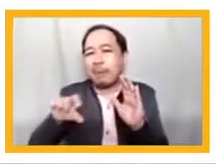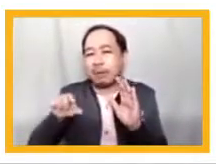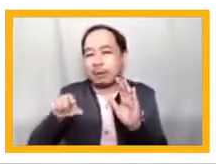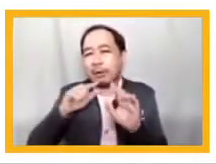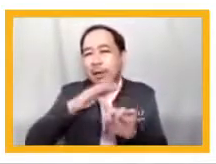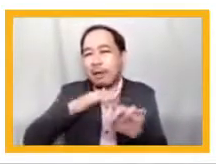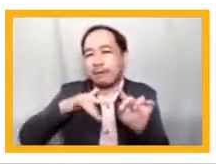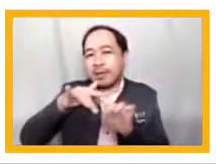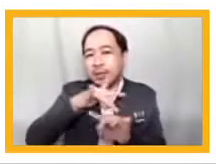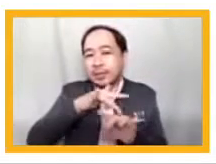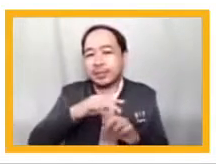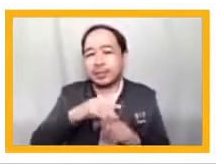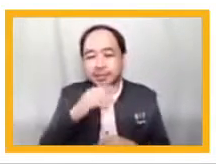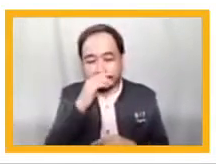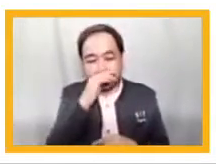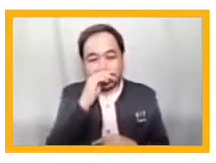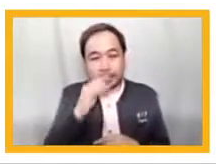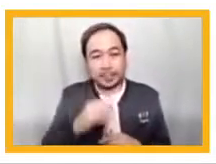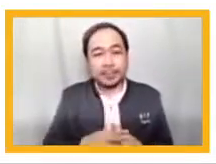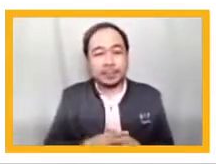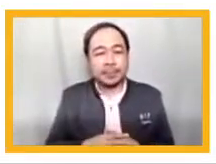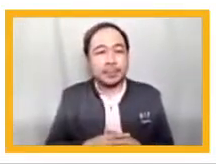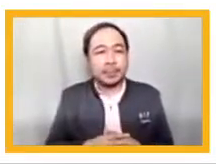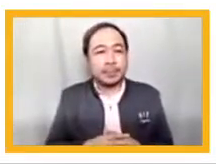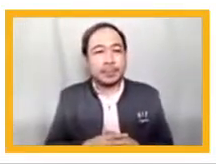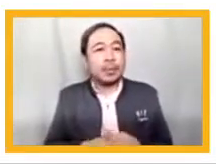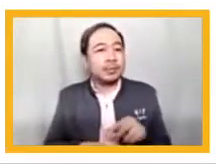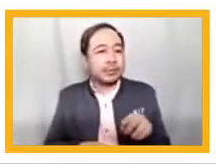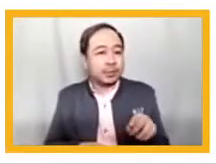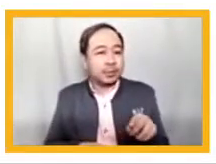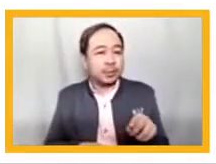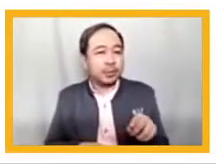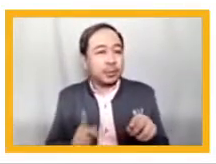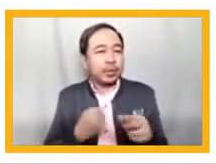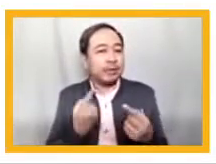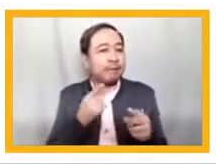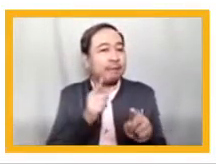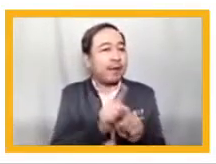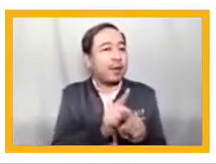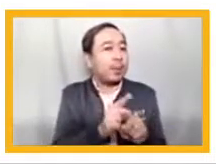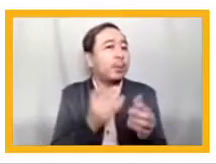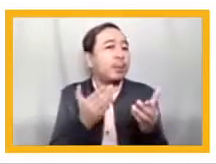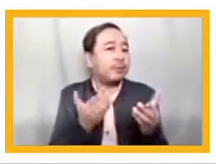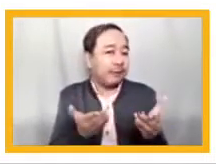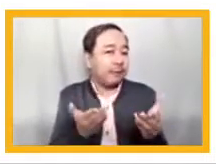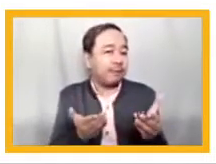And here is the doctrine we follow right now. We have proposed the